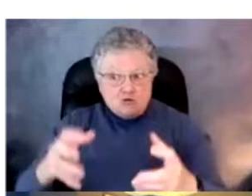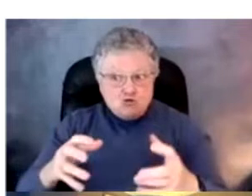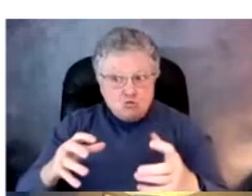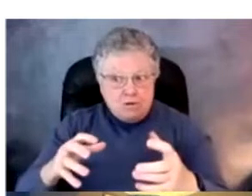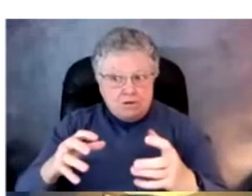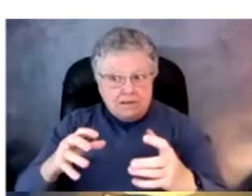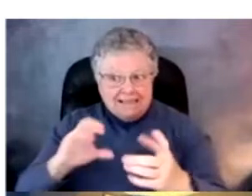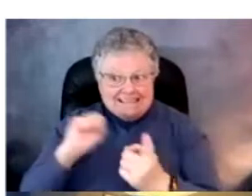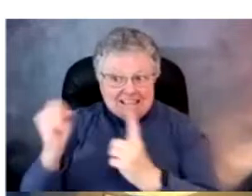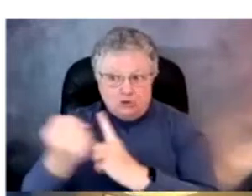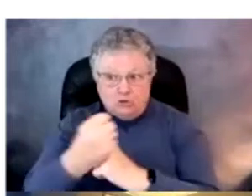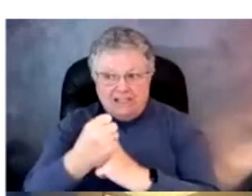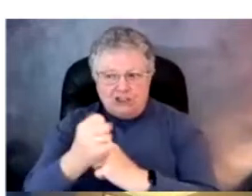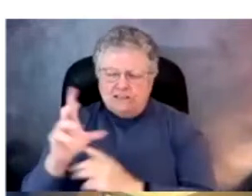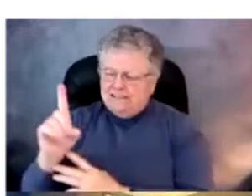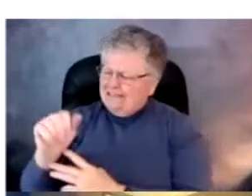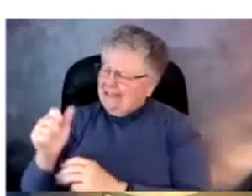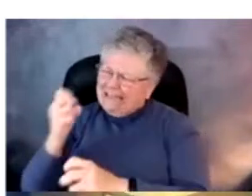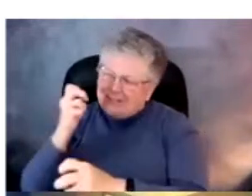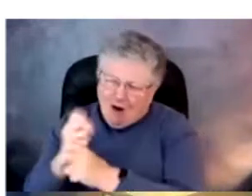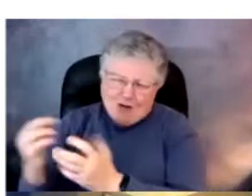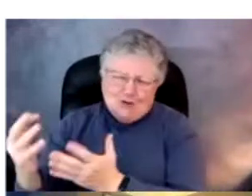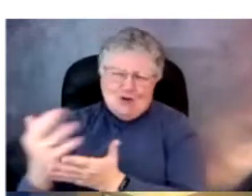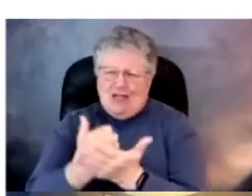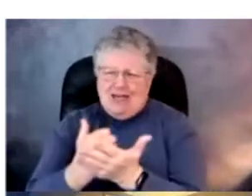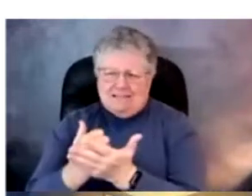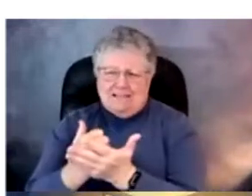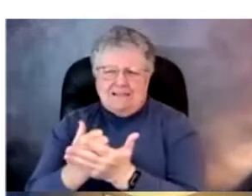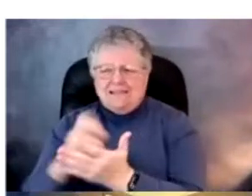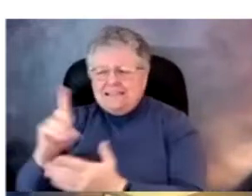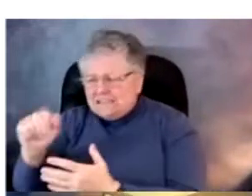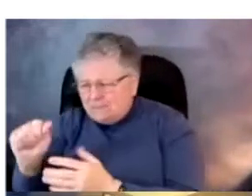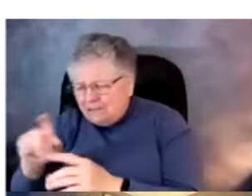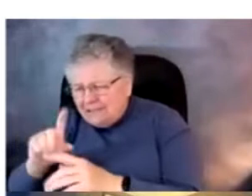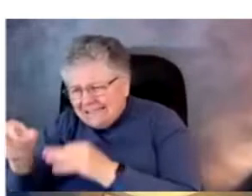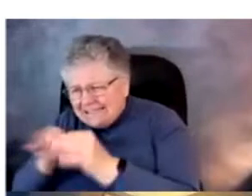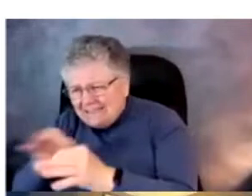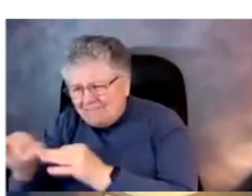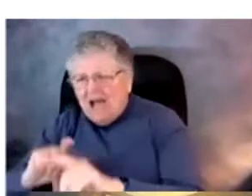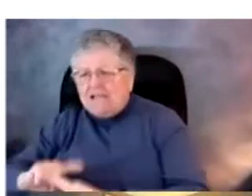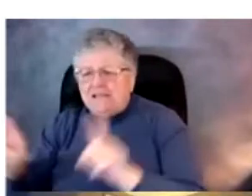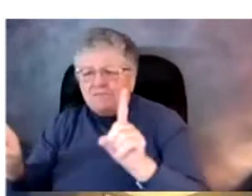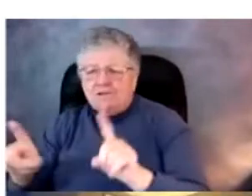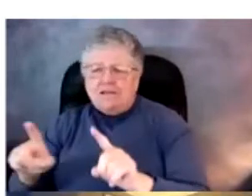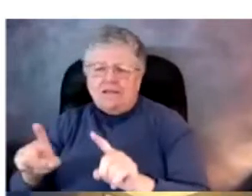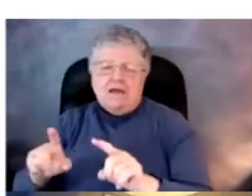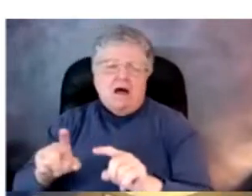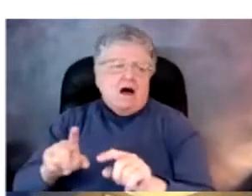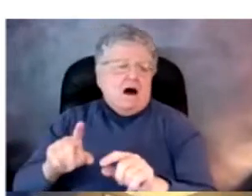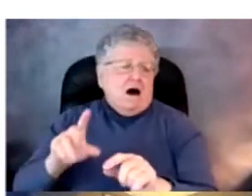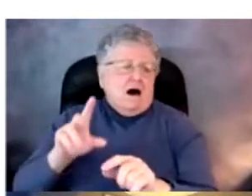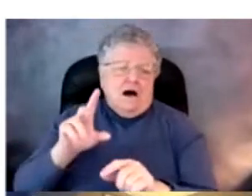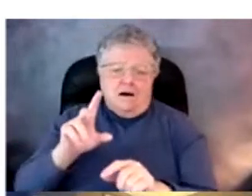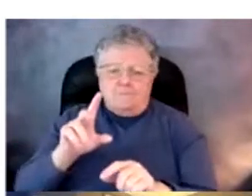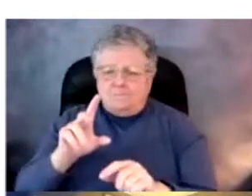is really hard to access, where measures are collected differently, disability is defined differently if asked at all. And then